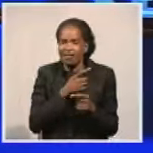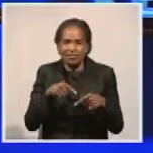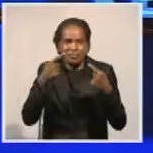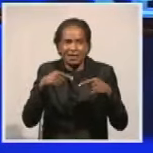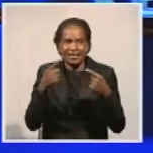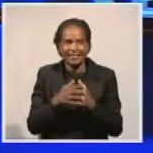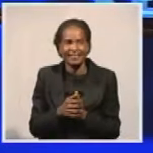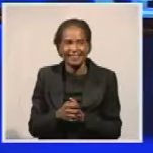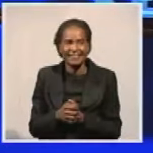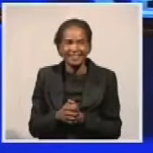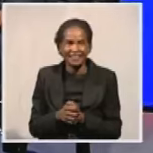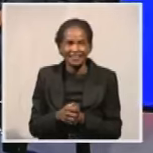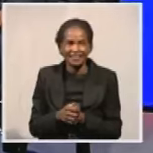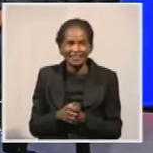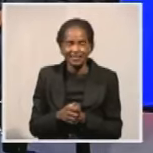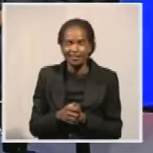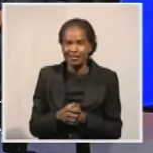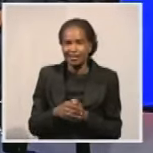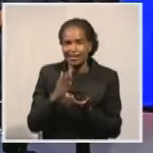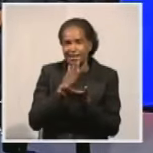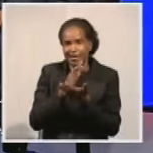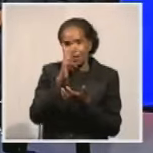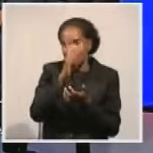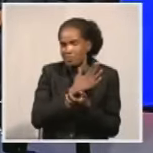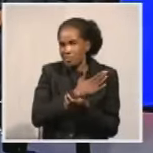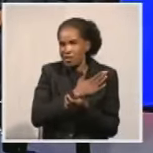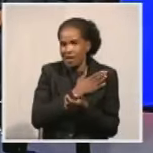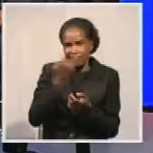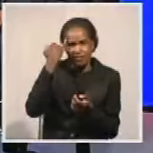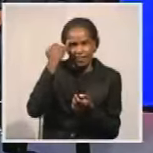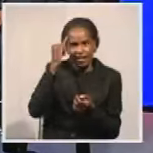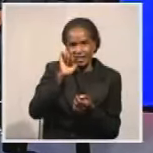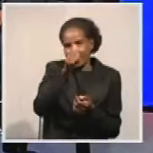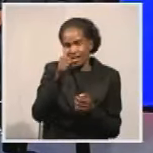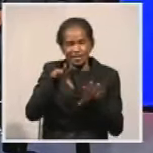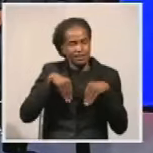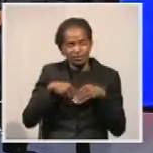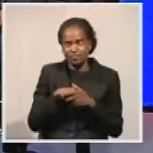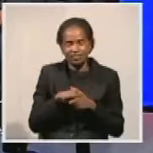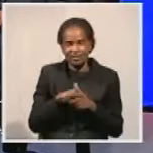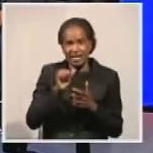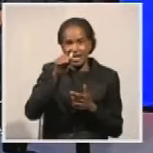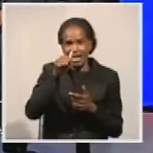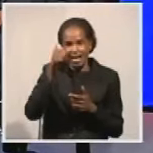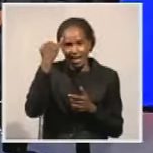Or sometimes because I didn't bring it to the table. Exactly. It's not me. But